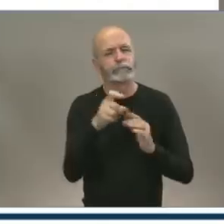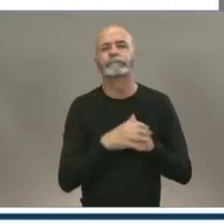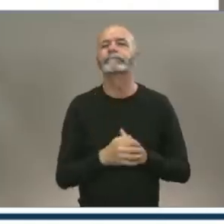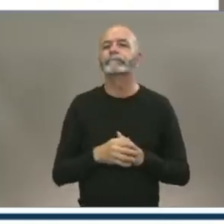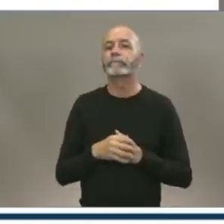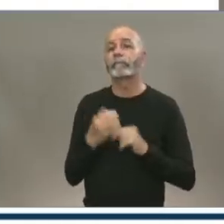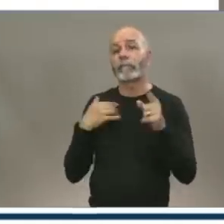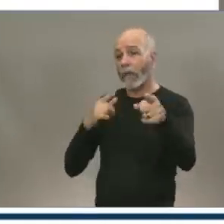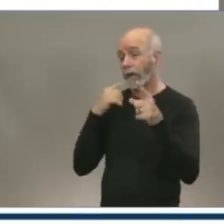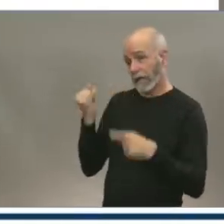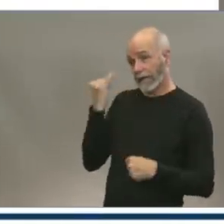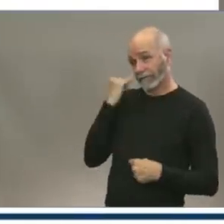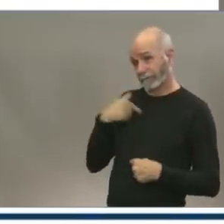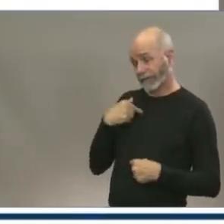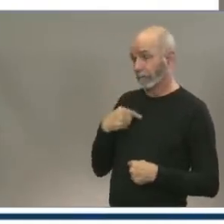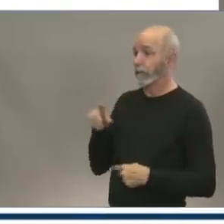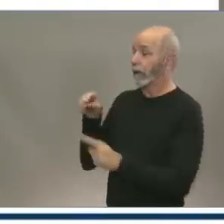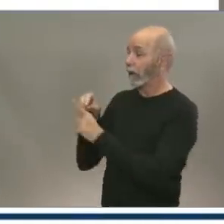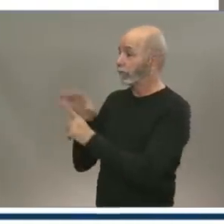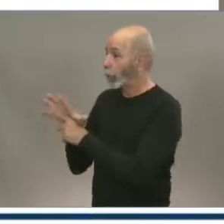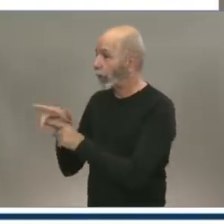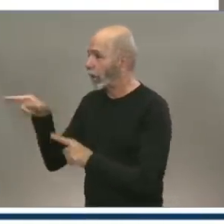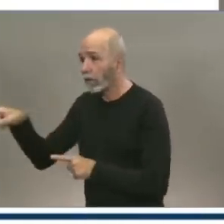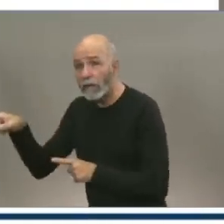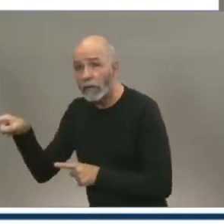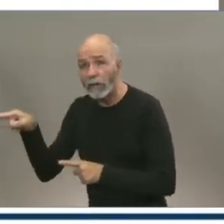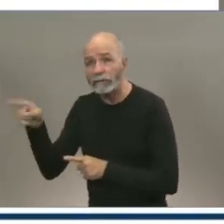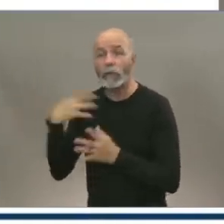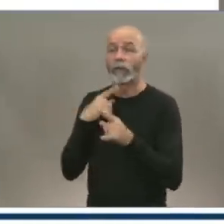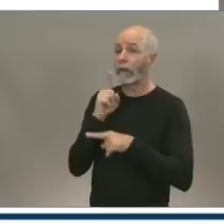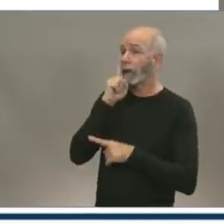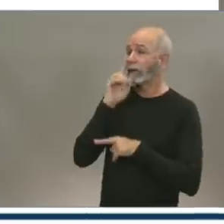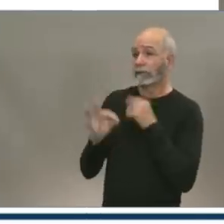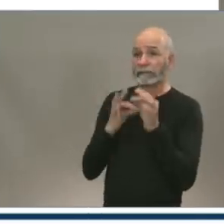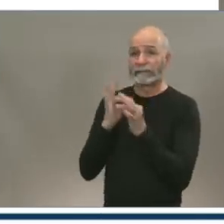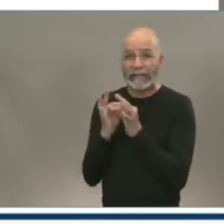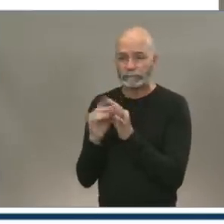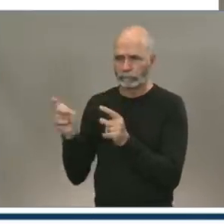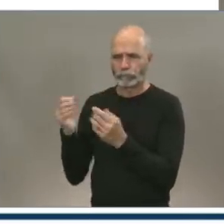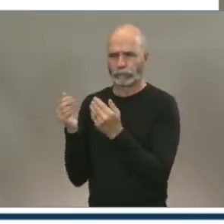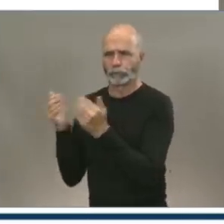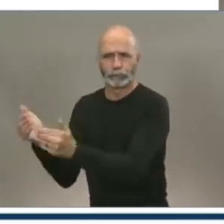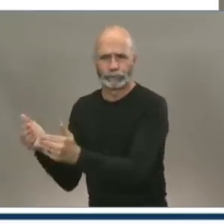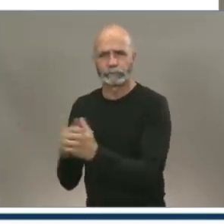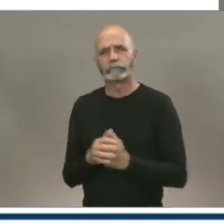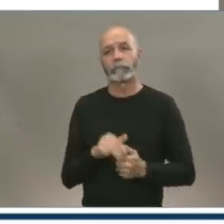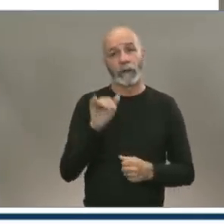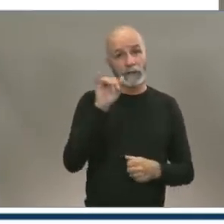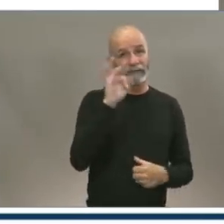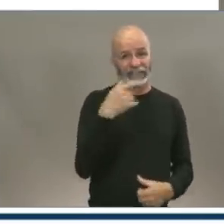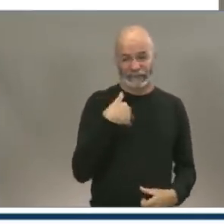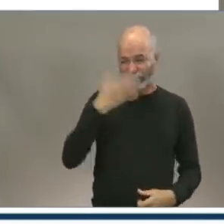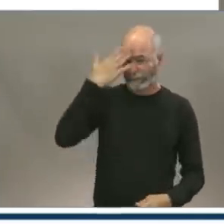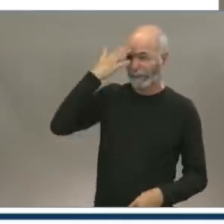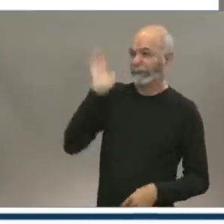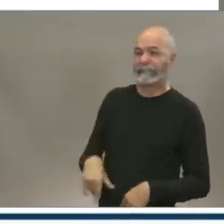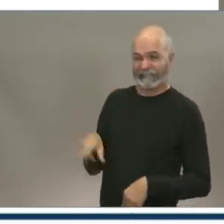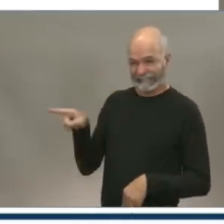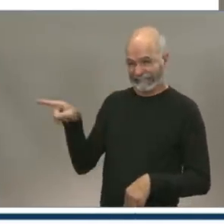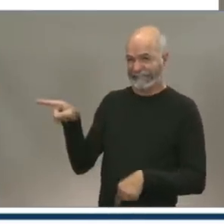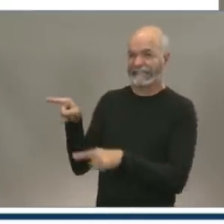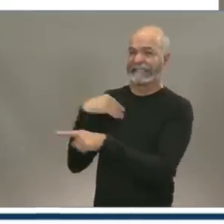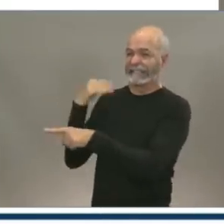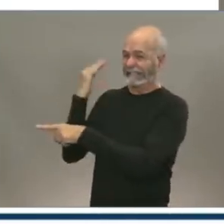around potentially testing. But our approach is always, if we can reach the people that we need to reach, who we judge are